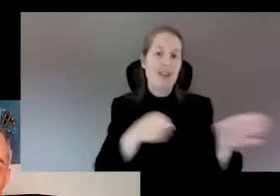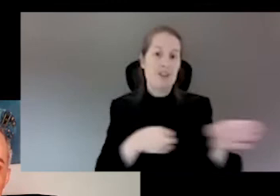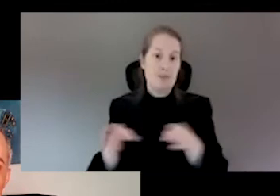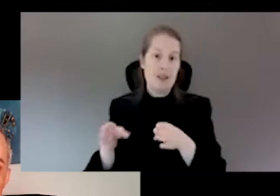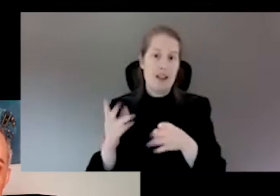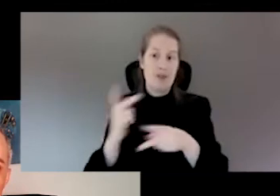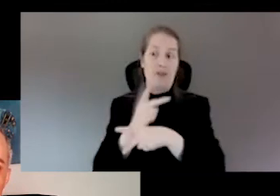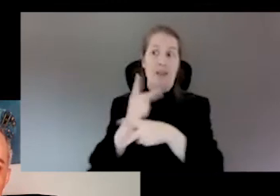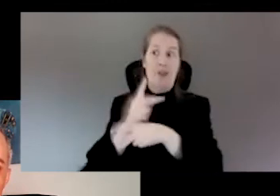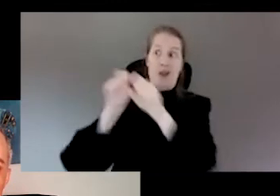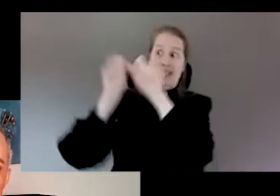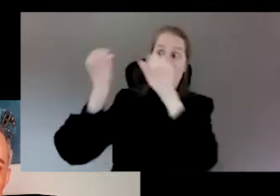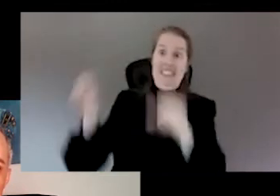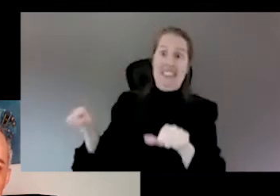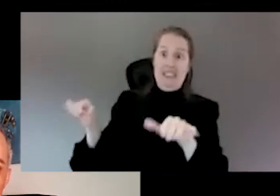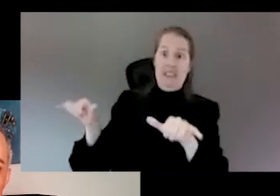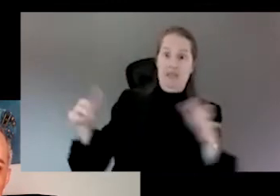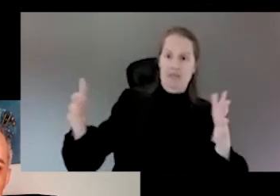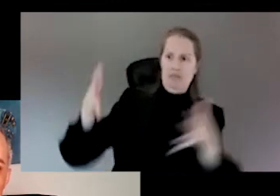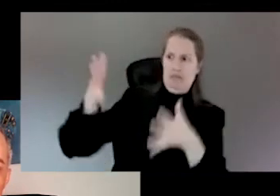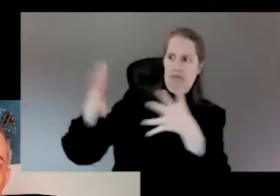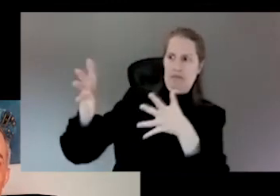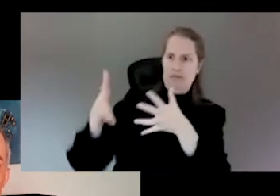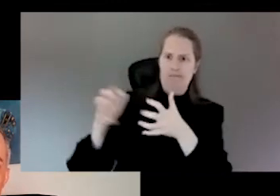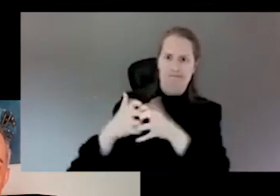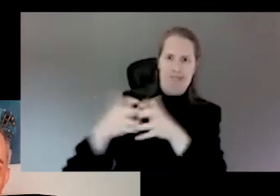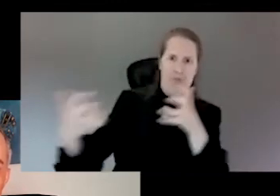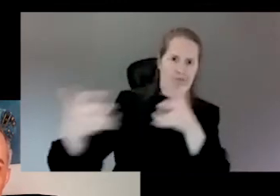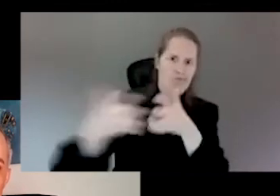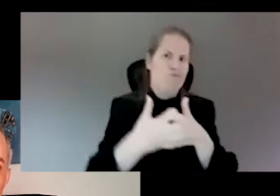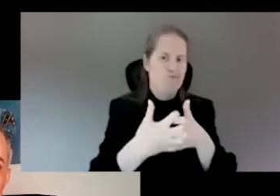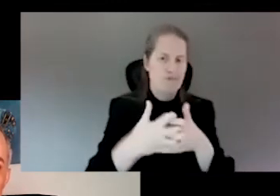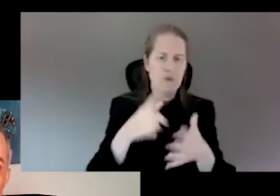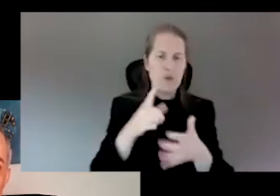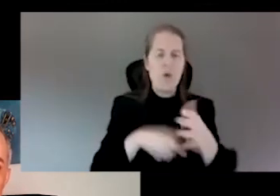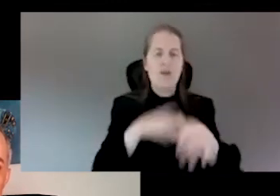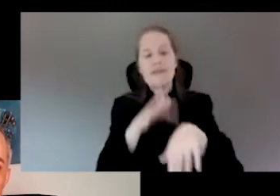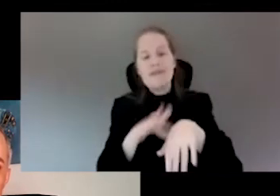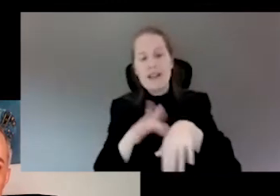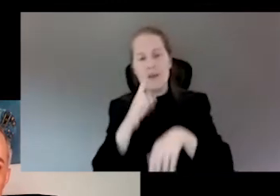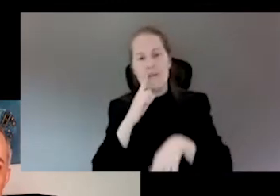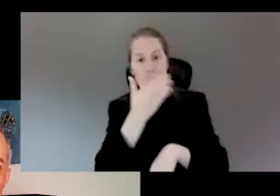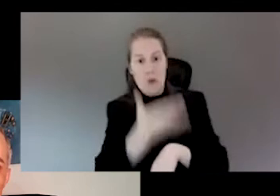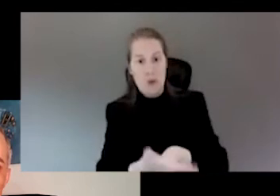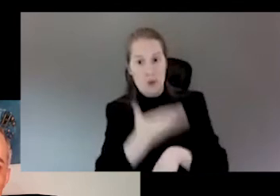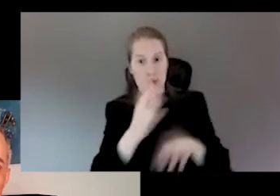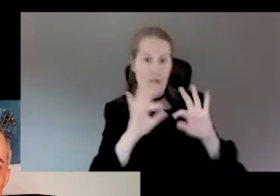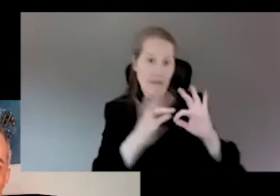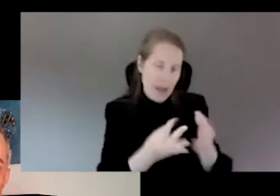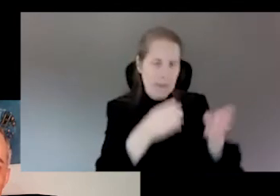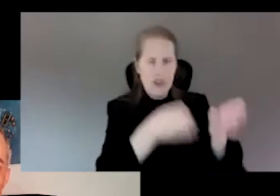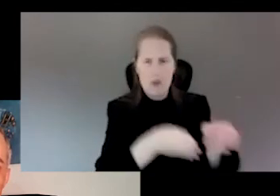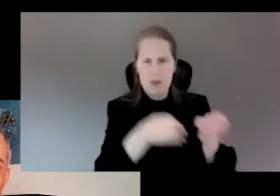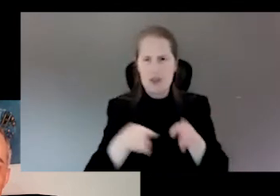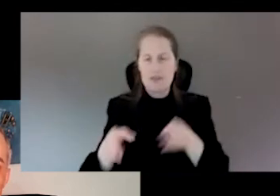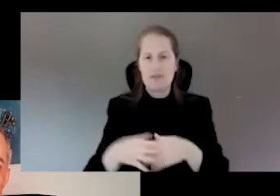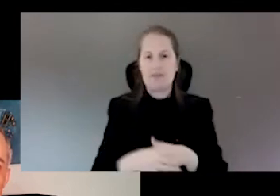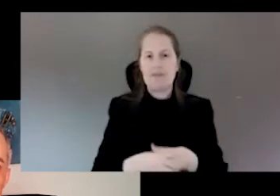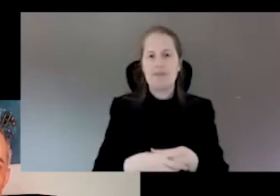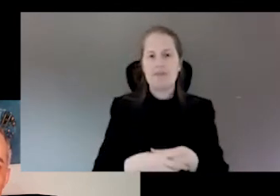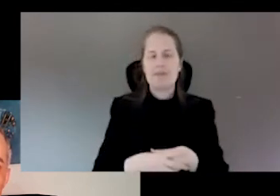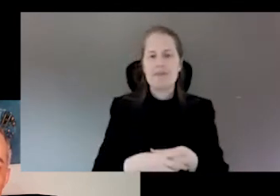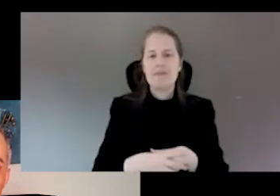see what kind of opportunities we or there are available for this person or this family. I promote